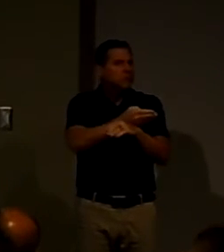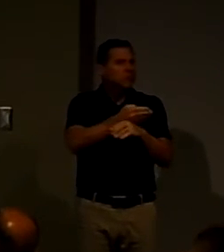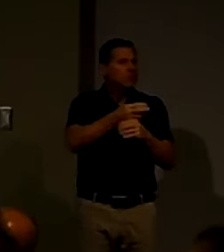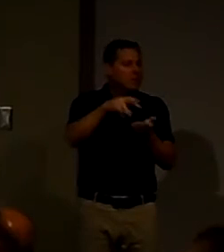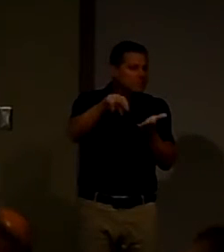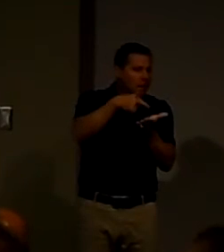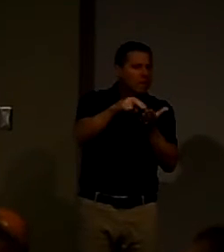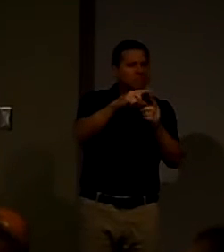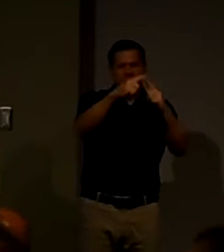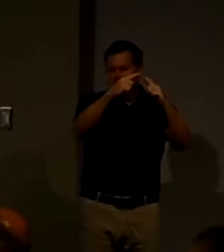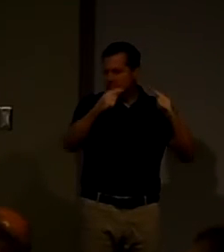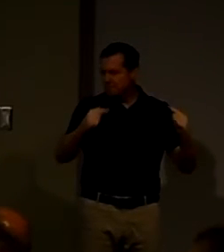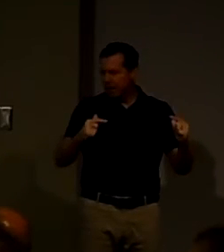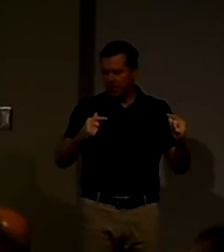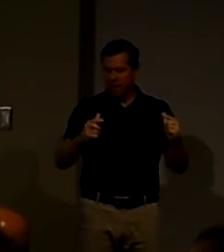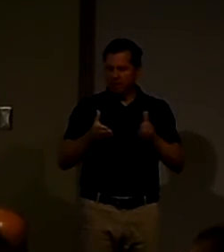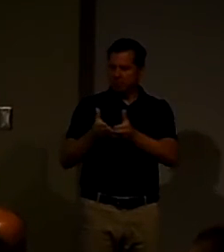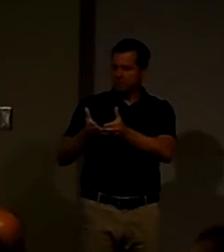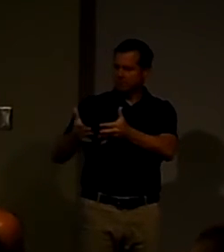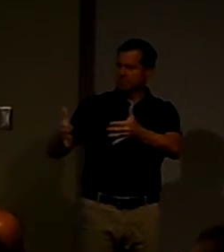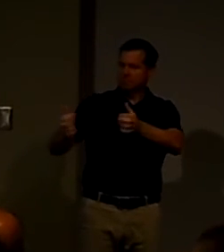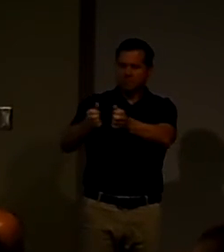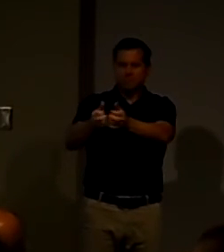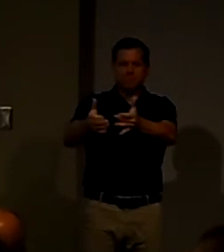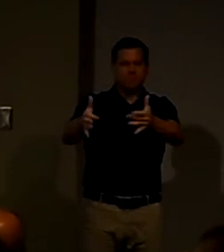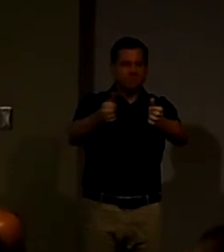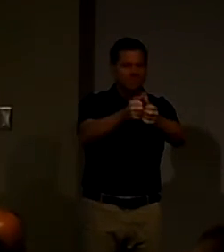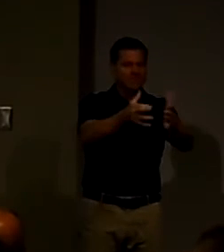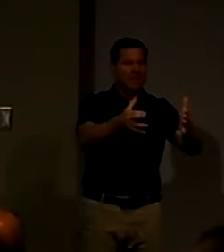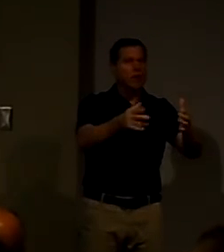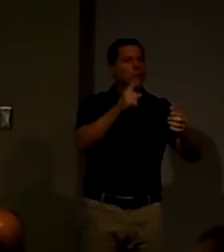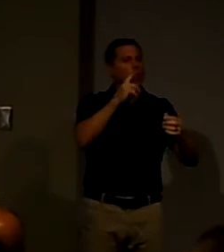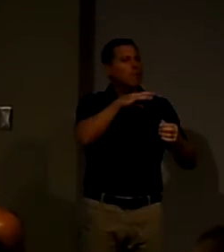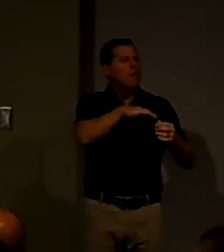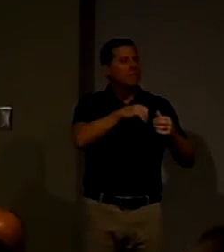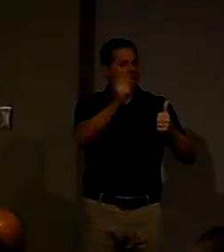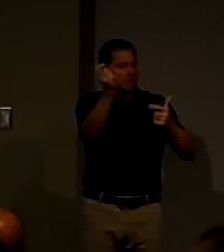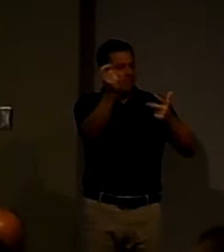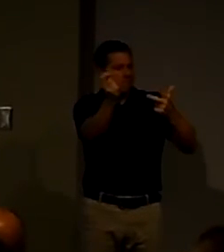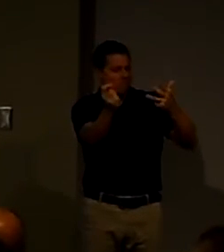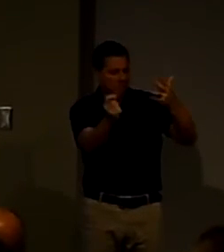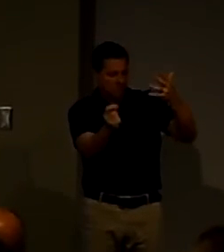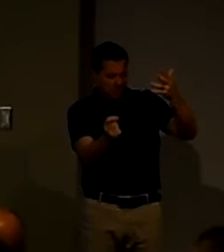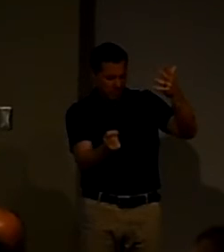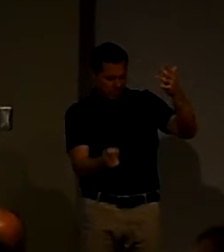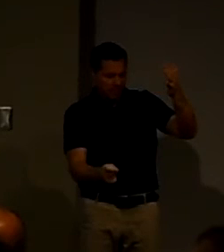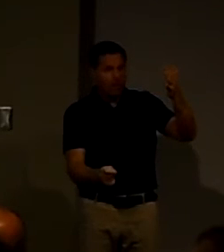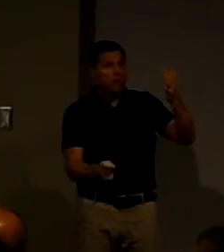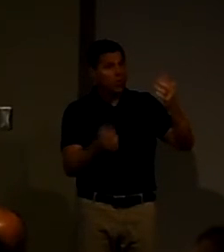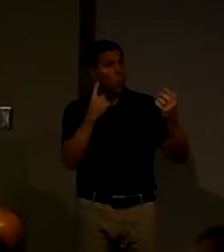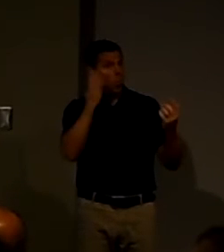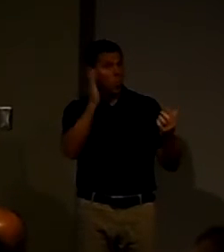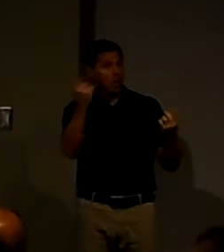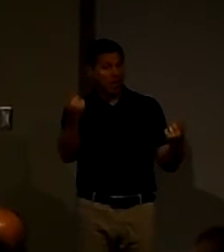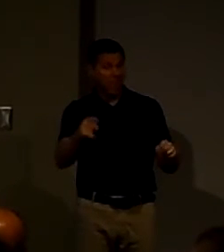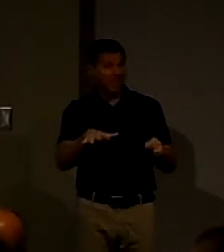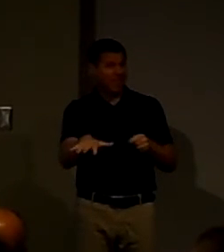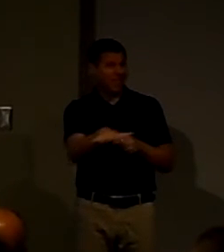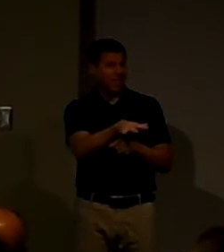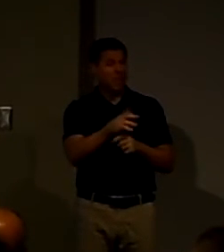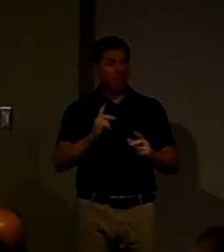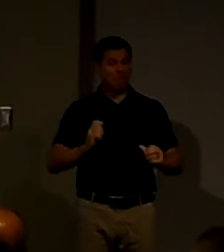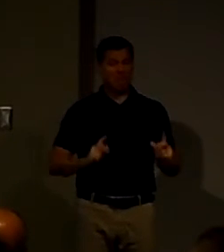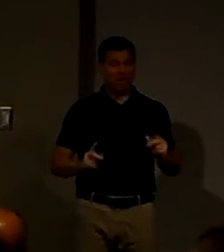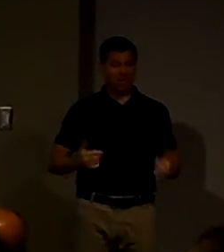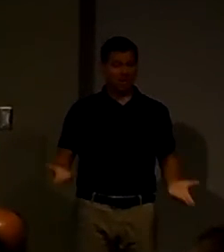and generates more economic activity. The secondary, tertiary effects are inevitable. They will happen and improve the